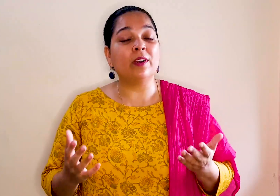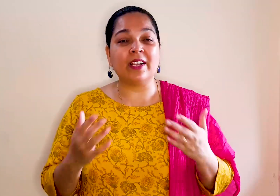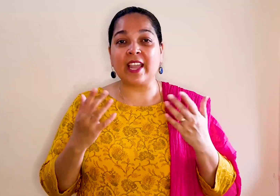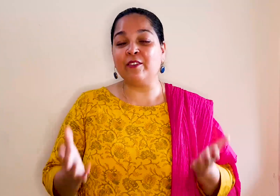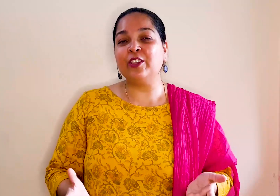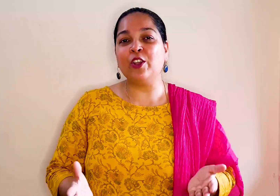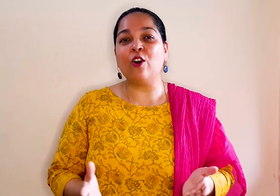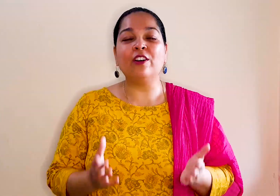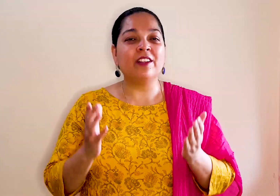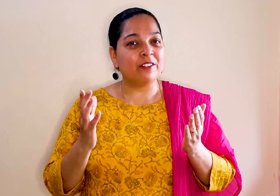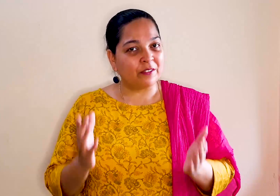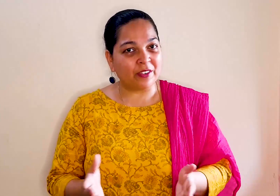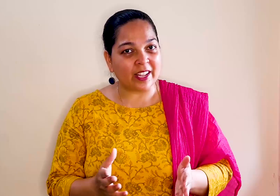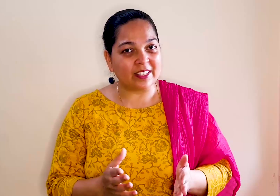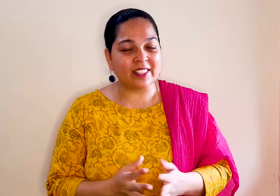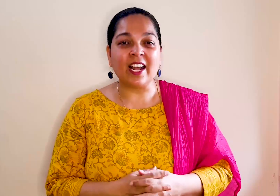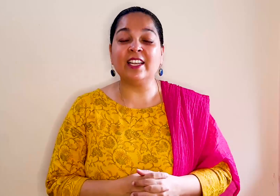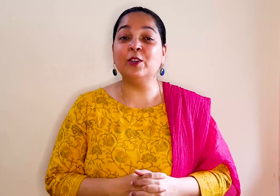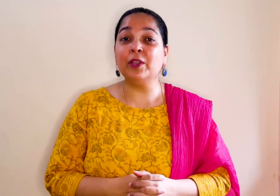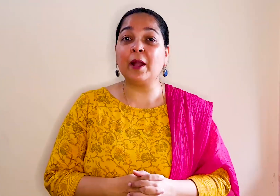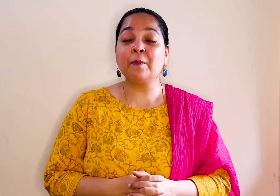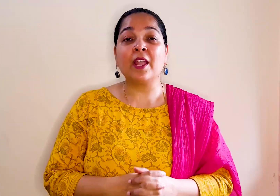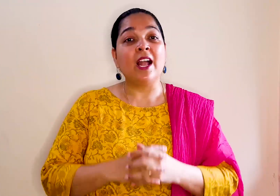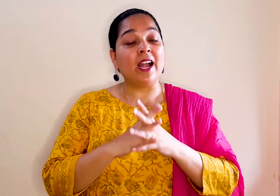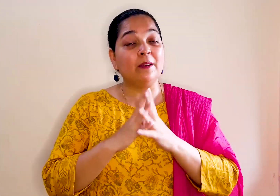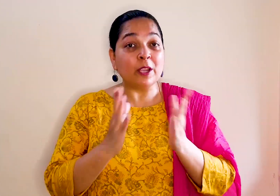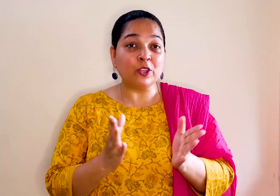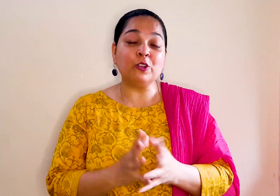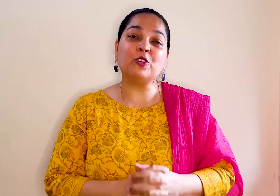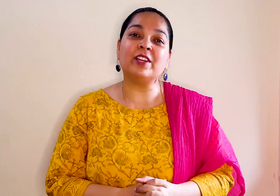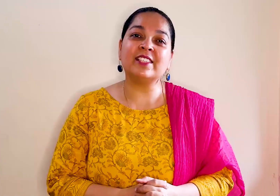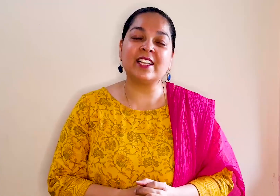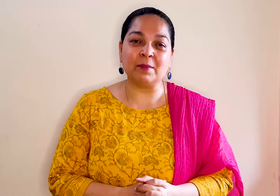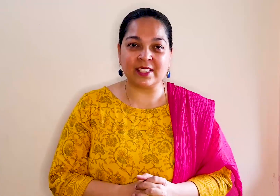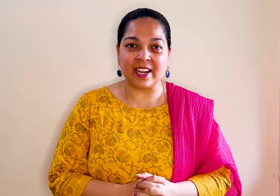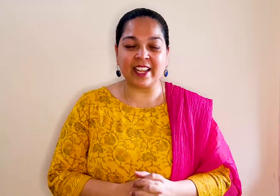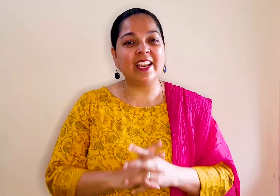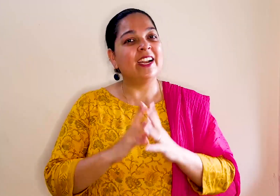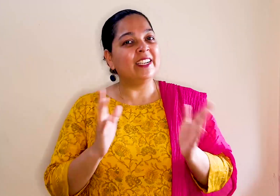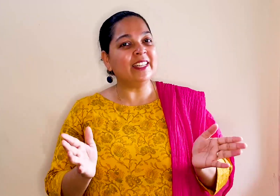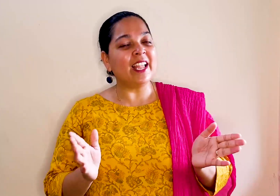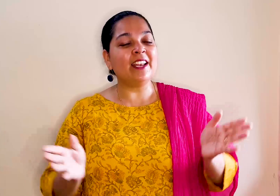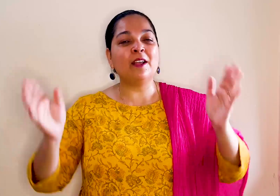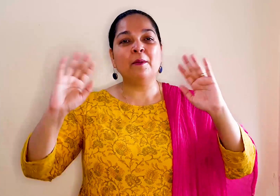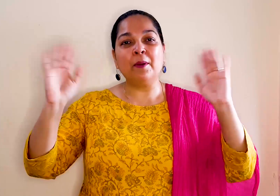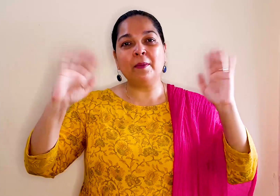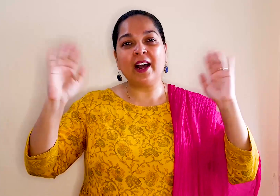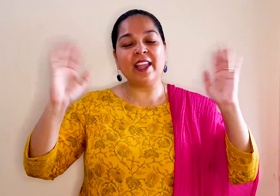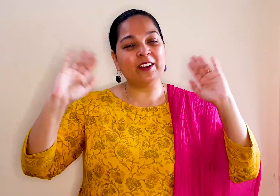it over again with your friends. Hallelujah. And make sure you join us the coming Sunday. Till